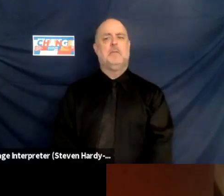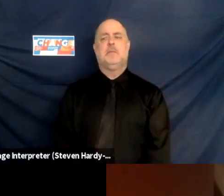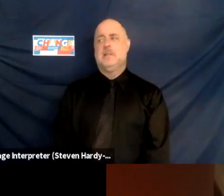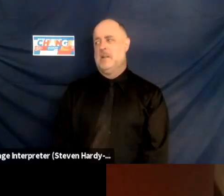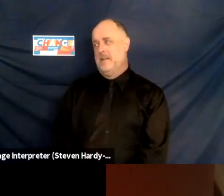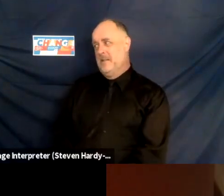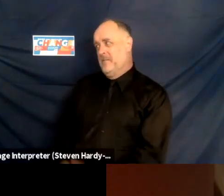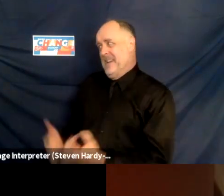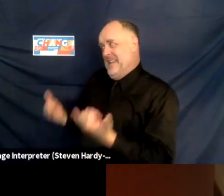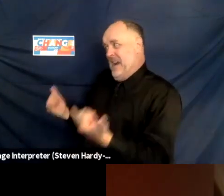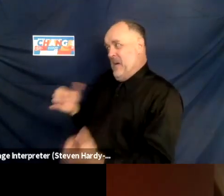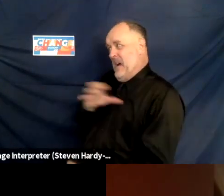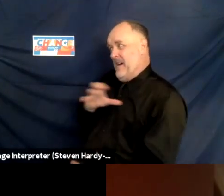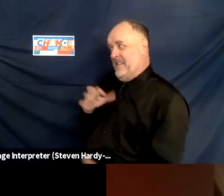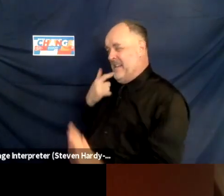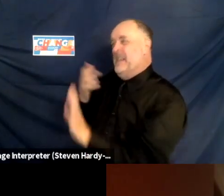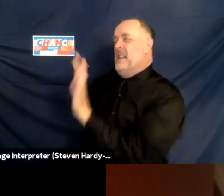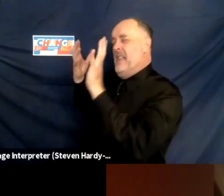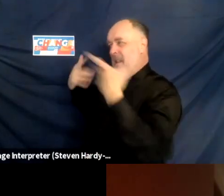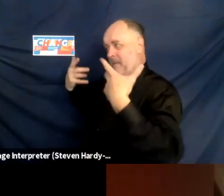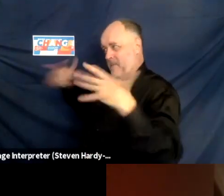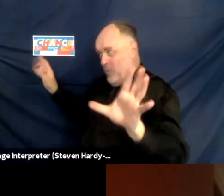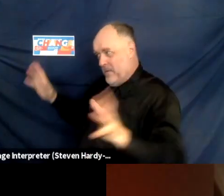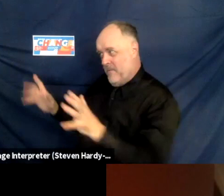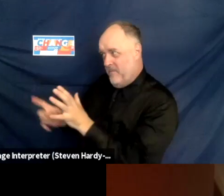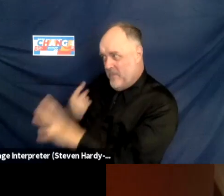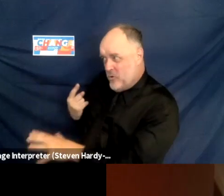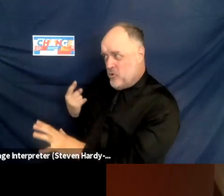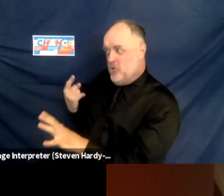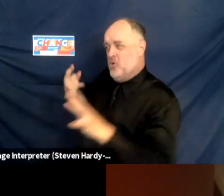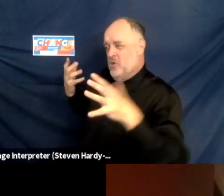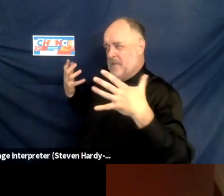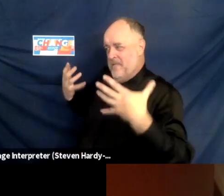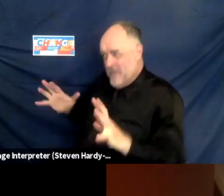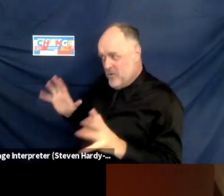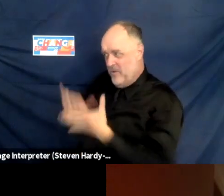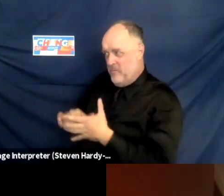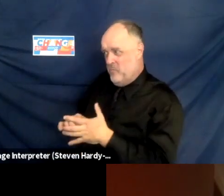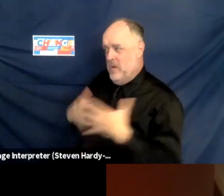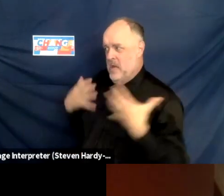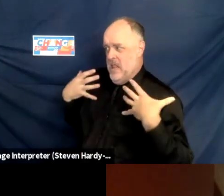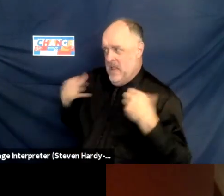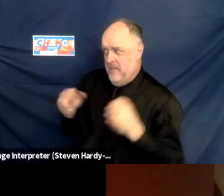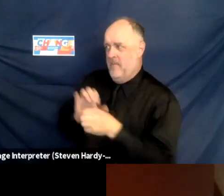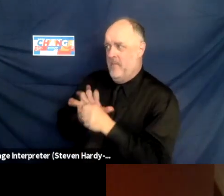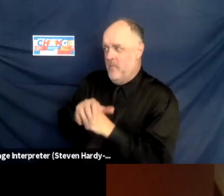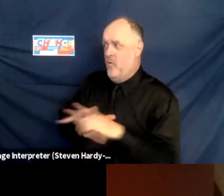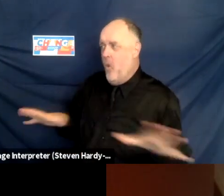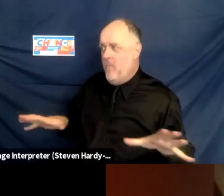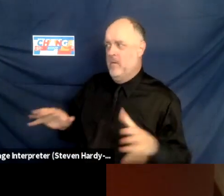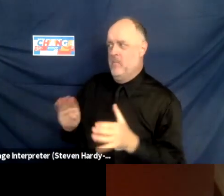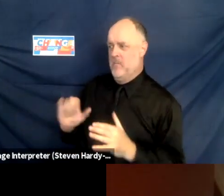been telling me, let us finish this first relief bill, and then we'll turn to a recovery bill. And for that, we'll look for